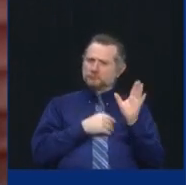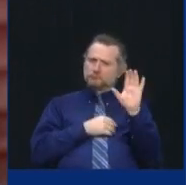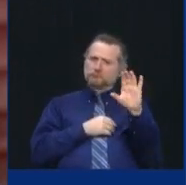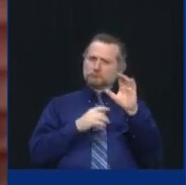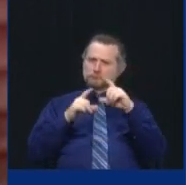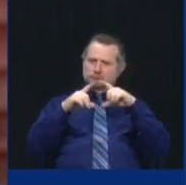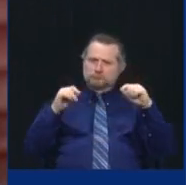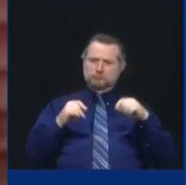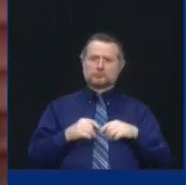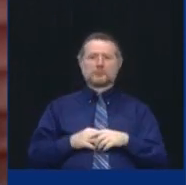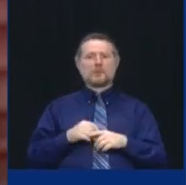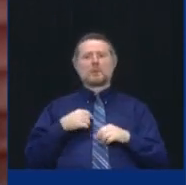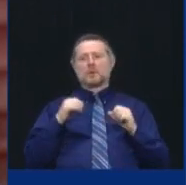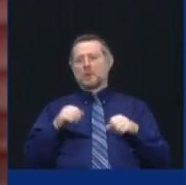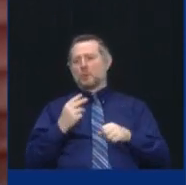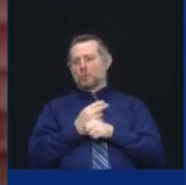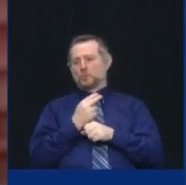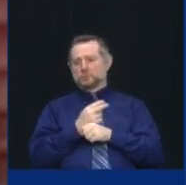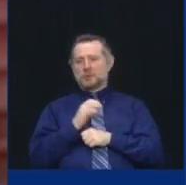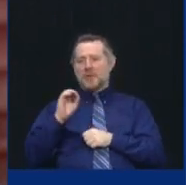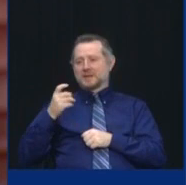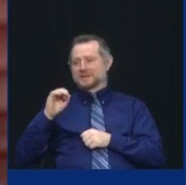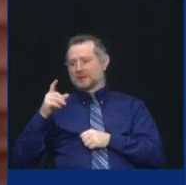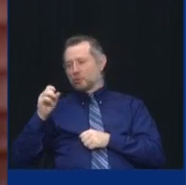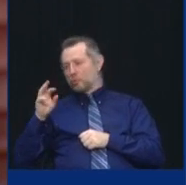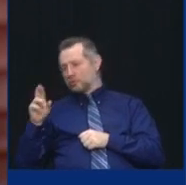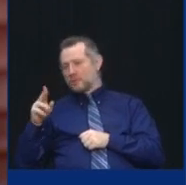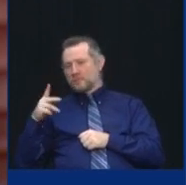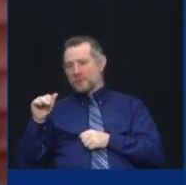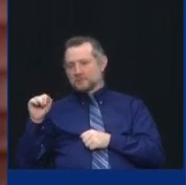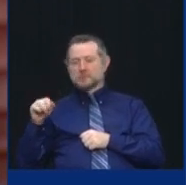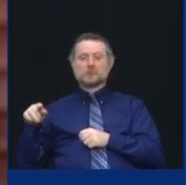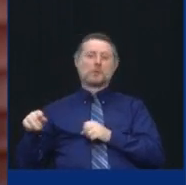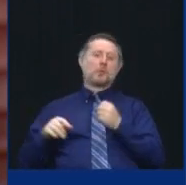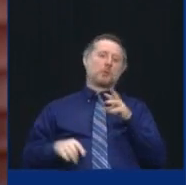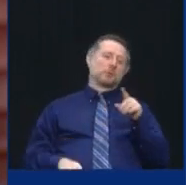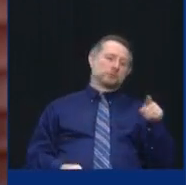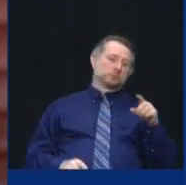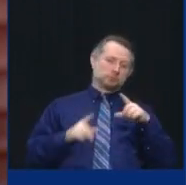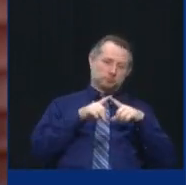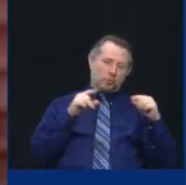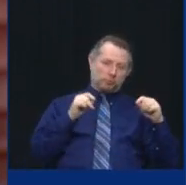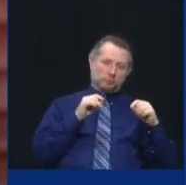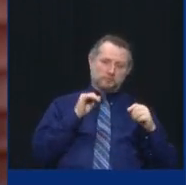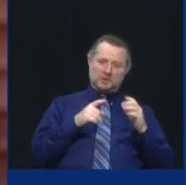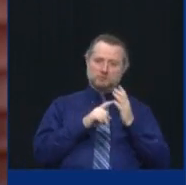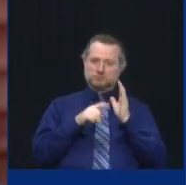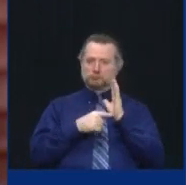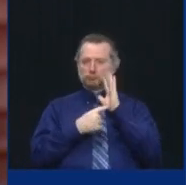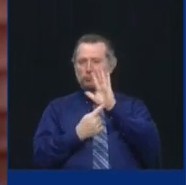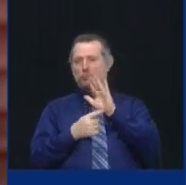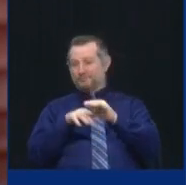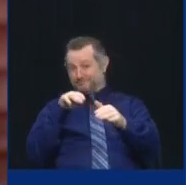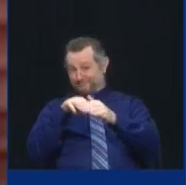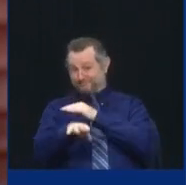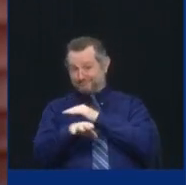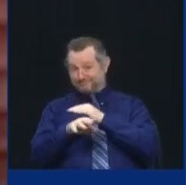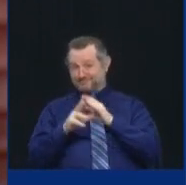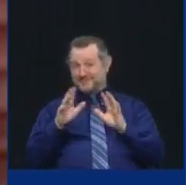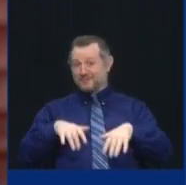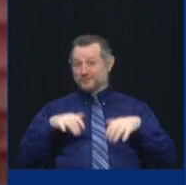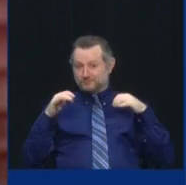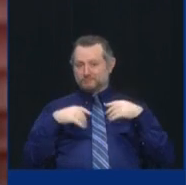Excelsior Pass or the card, but you have to show that when you enter the